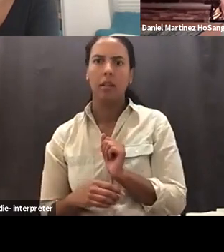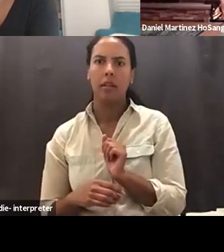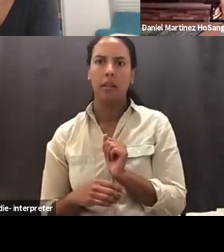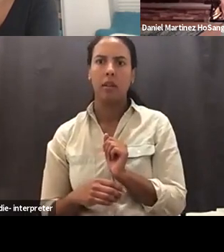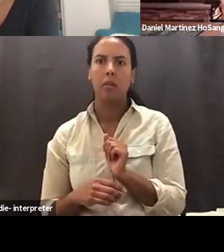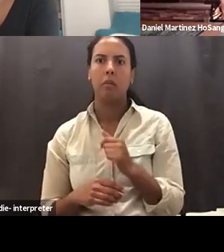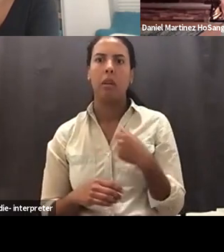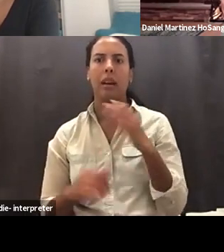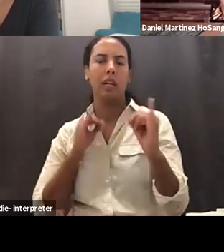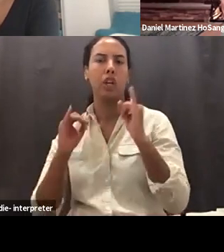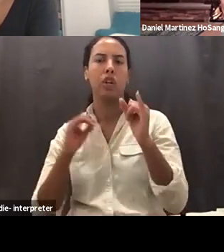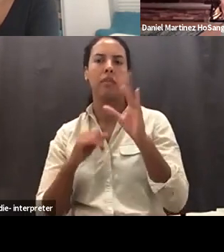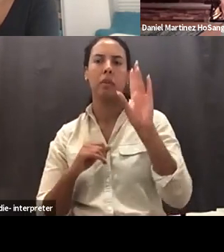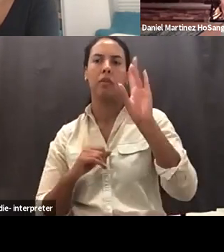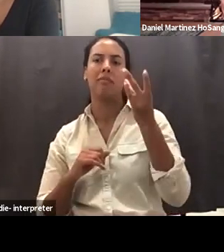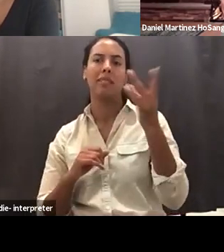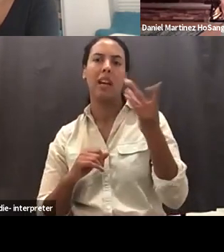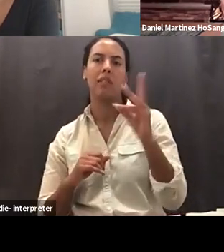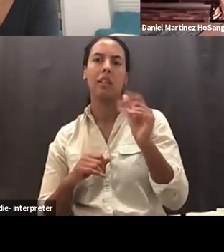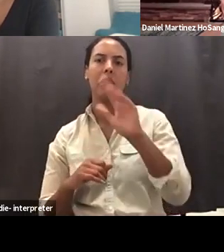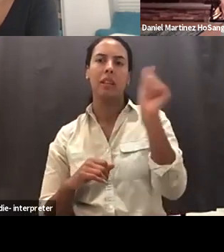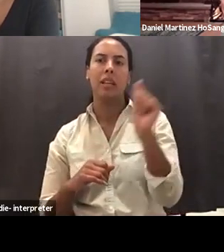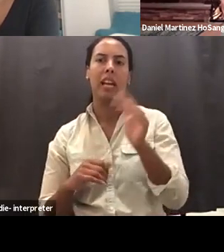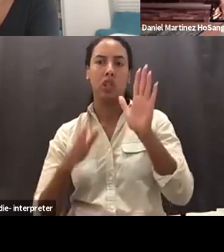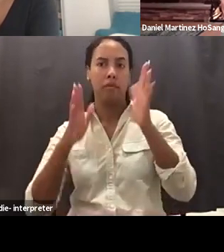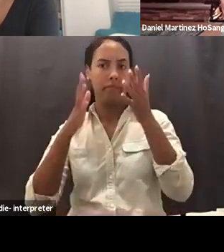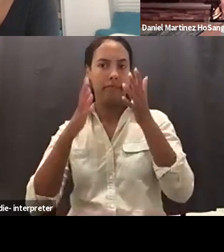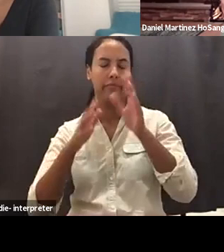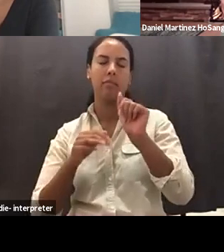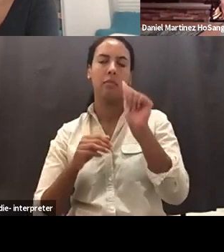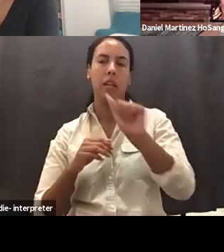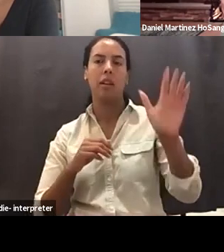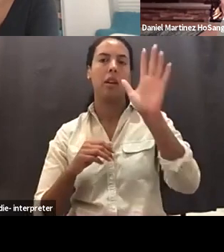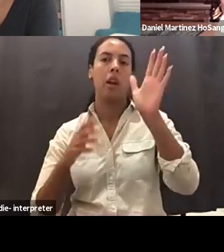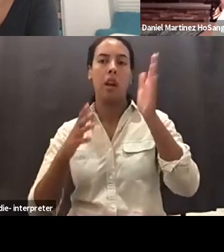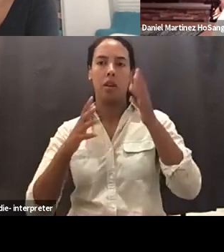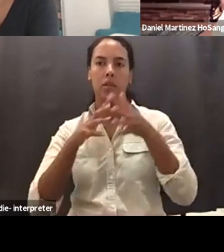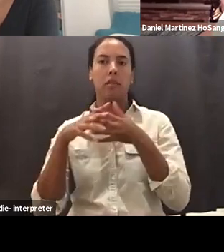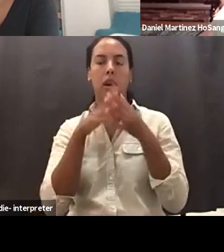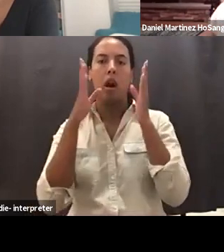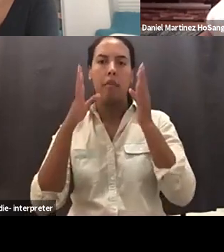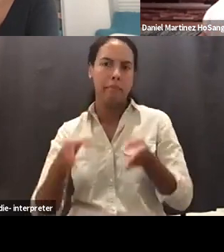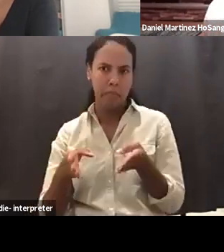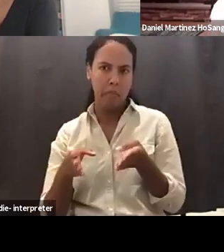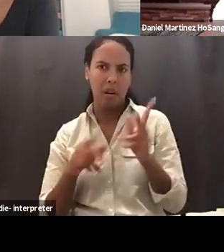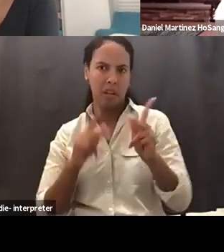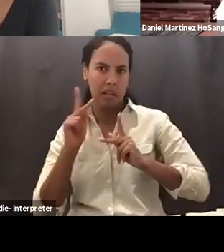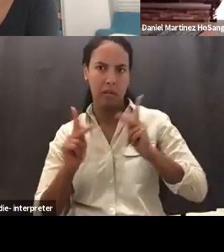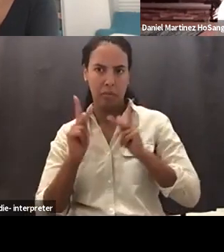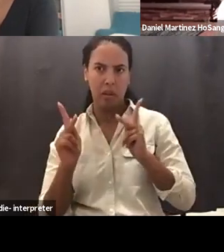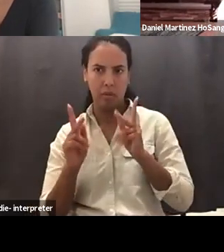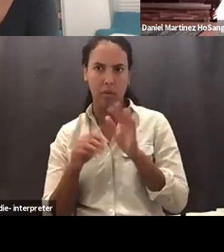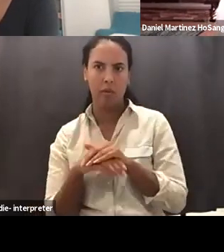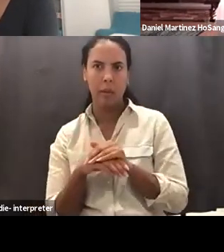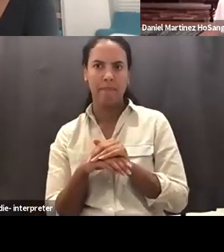Asian American. Just generally, I classified them as community leaders and members in New York City. On the broad issue of school